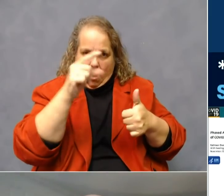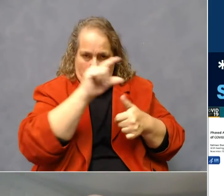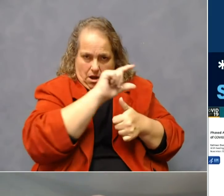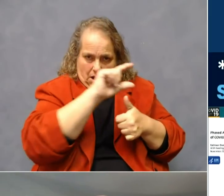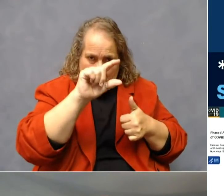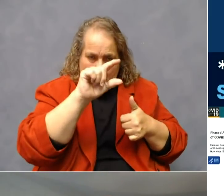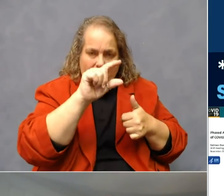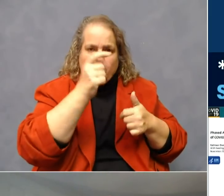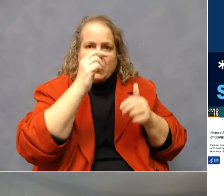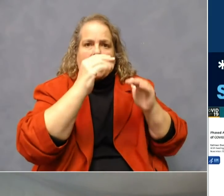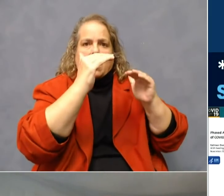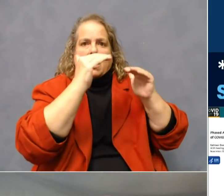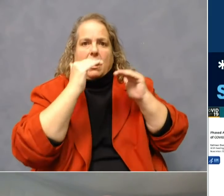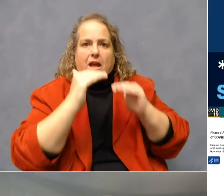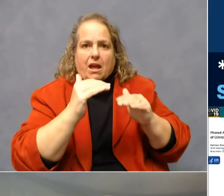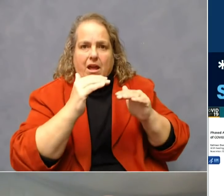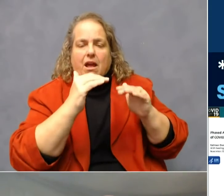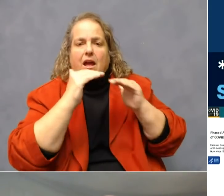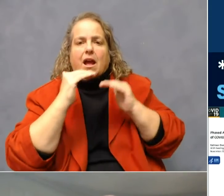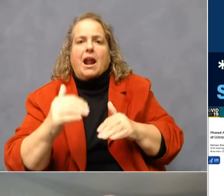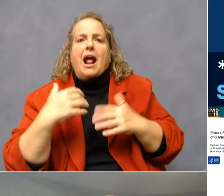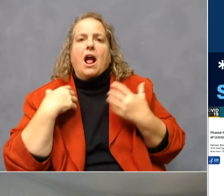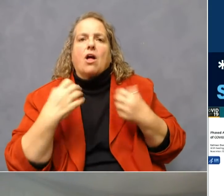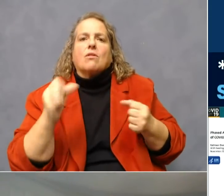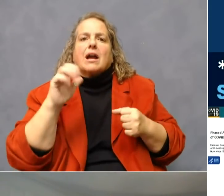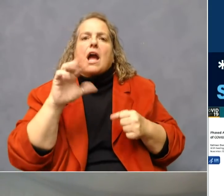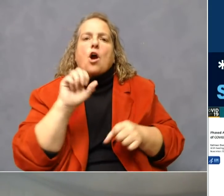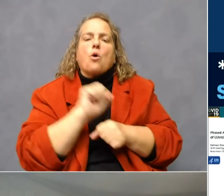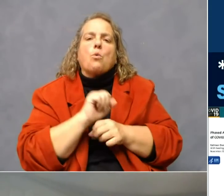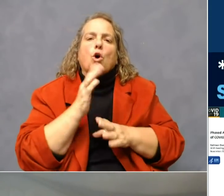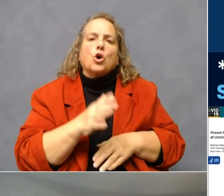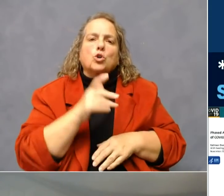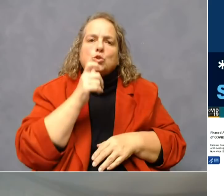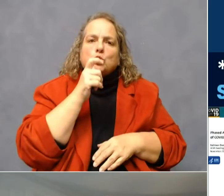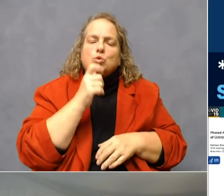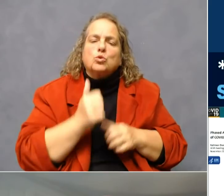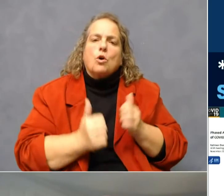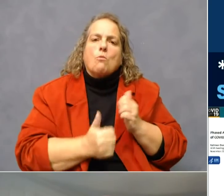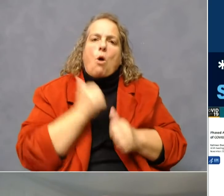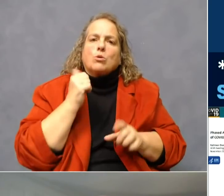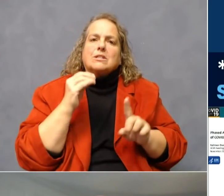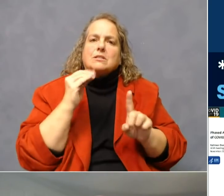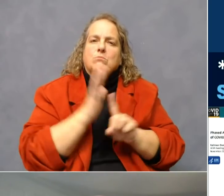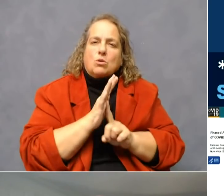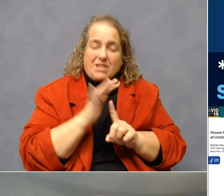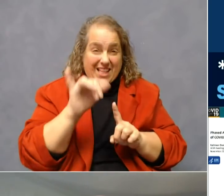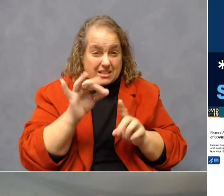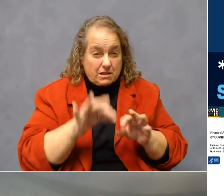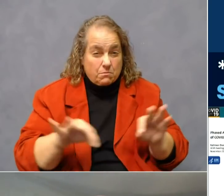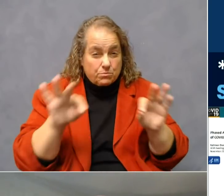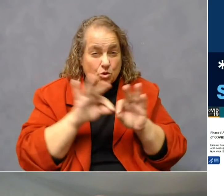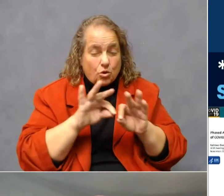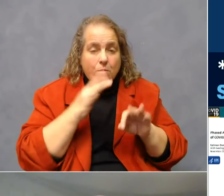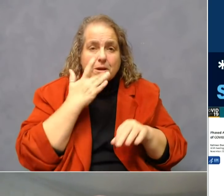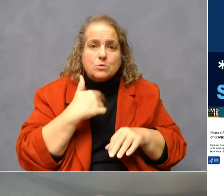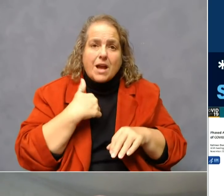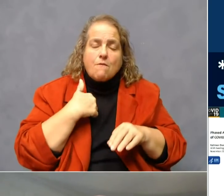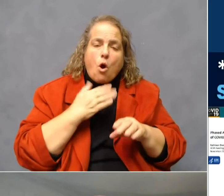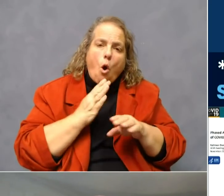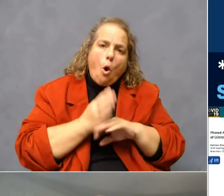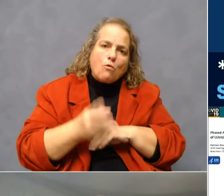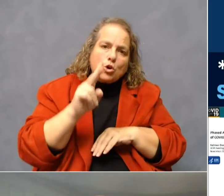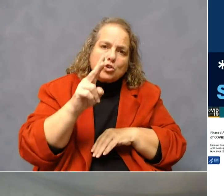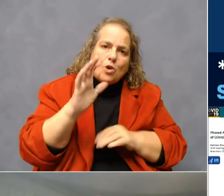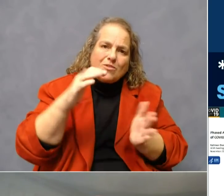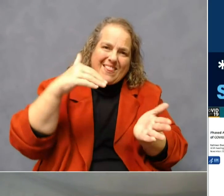through different tiers of healthcare workers from there. This is important because we have over 200,000 healthcare professionals in the state of